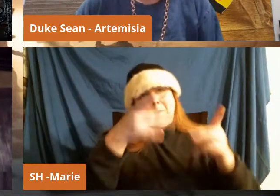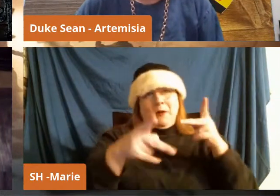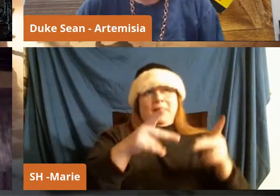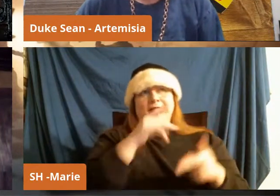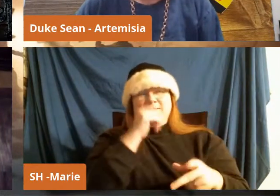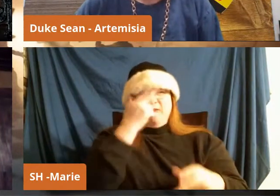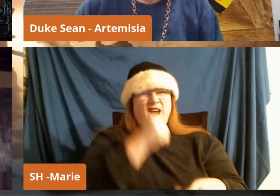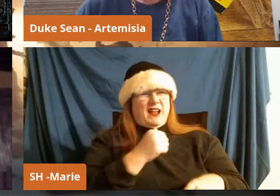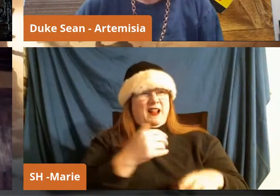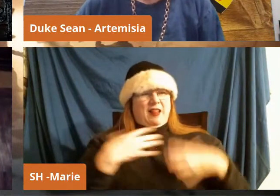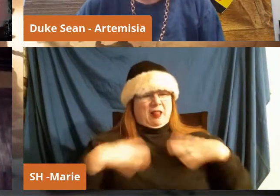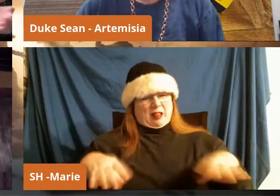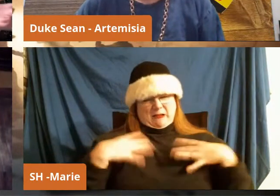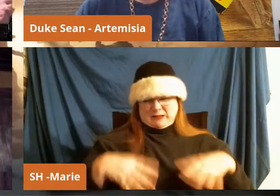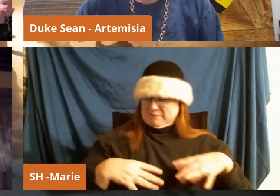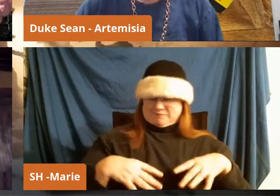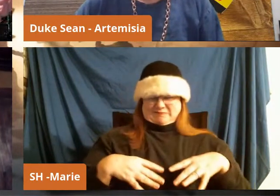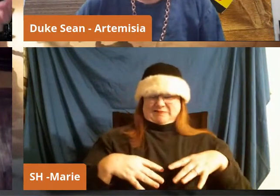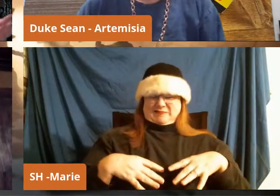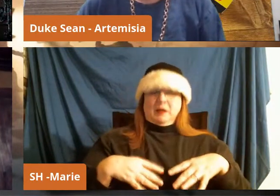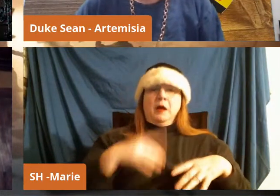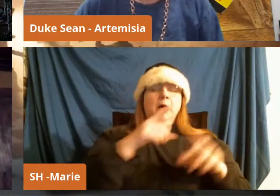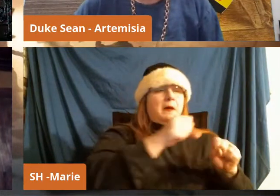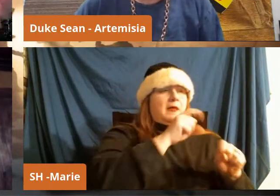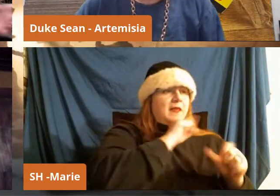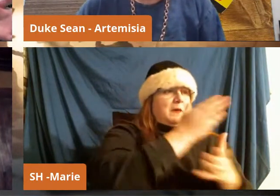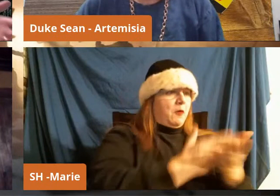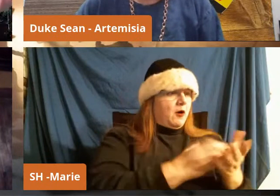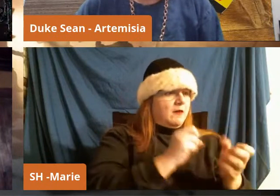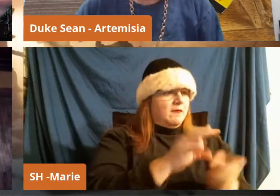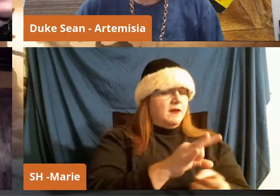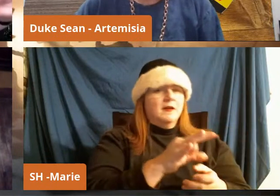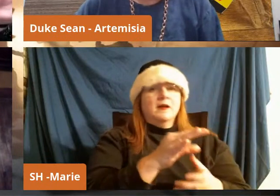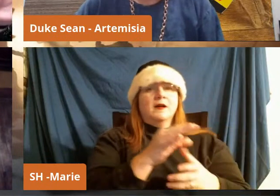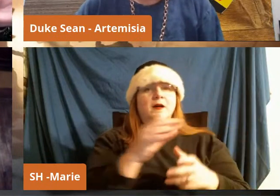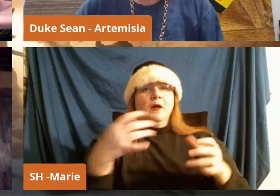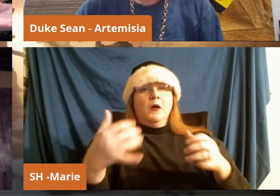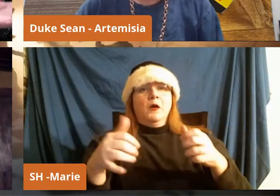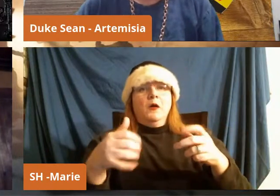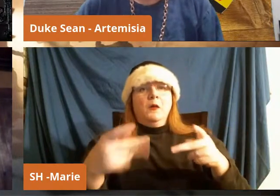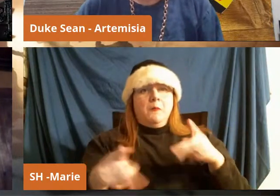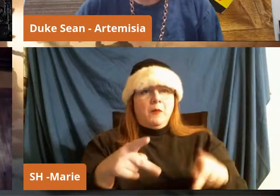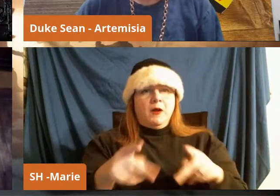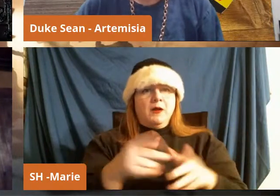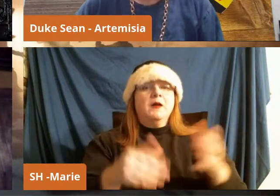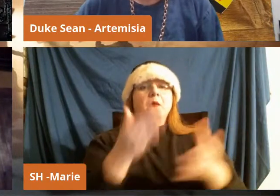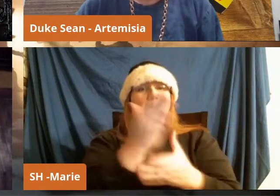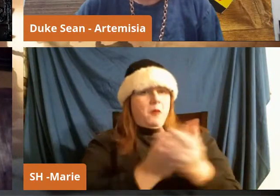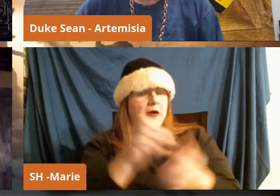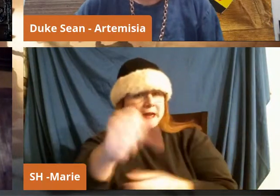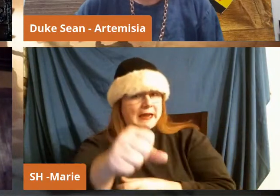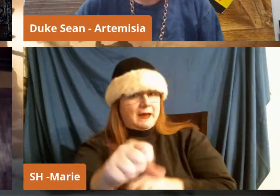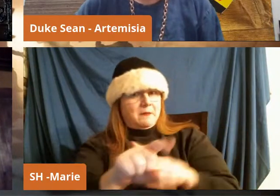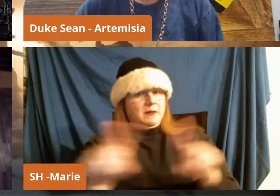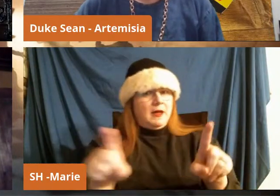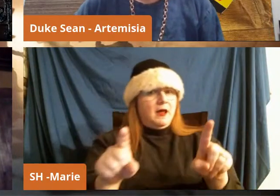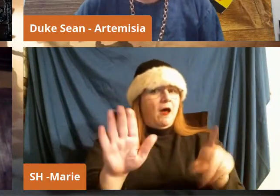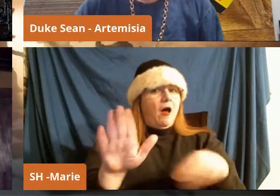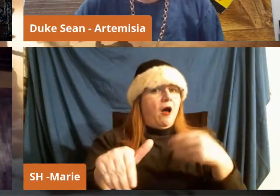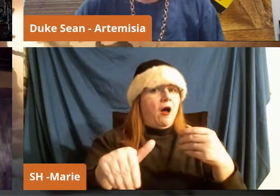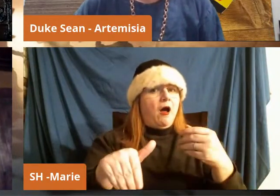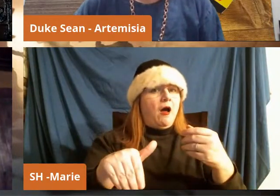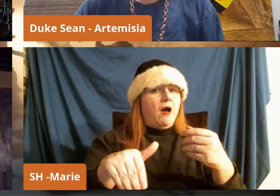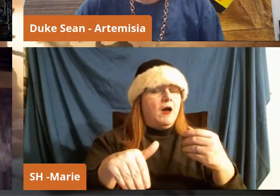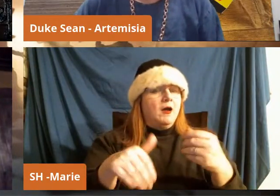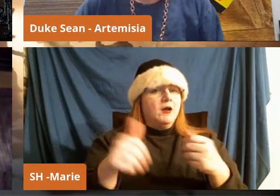clothes. Yeah. But that is part of it, though. I think participating in those parties is also part of that, right? It is part of it, but it shouldn't be